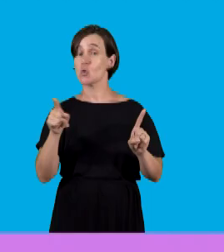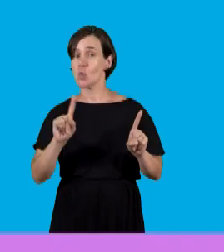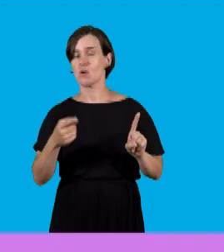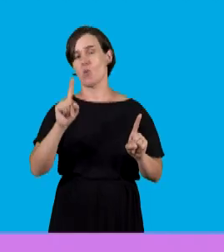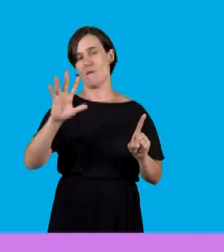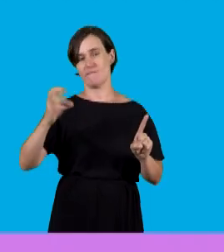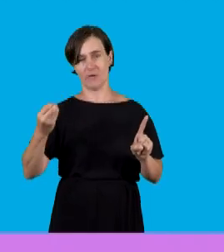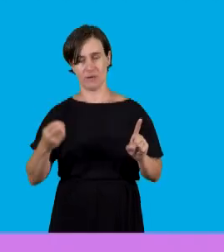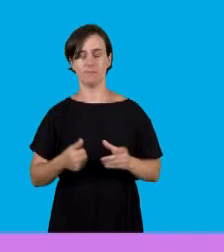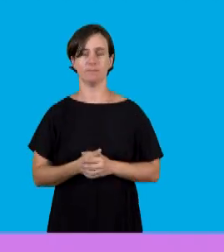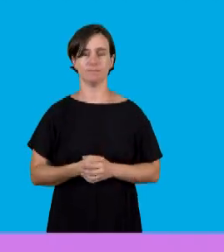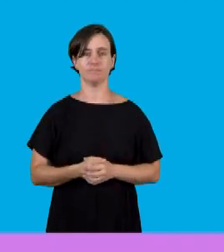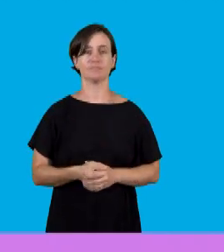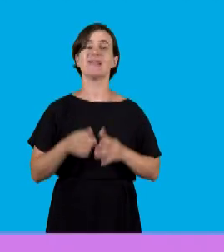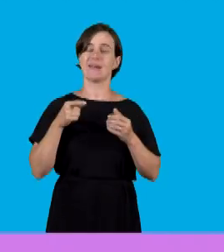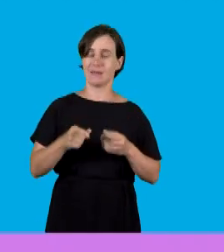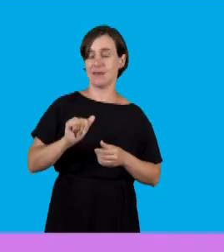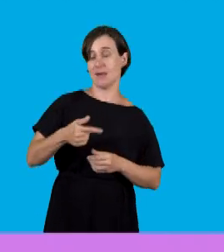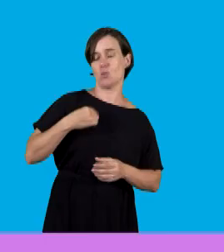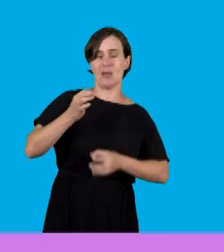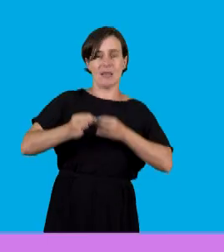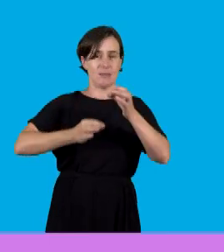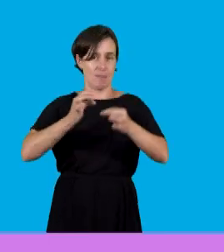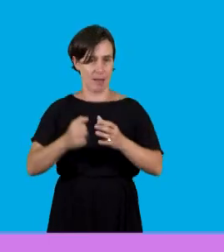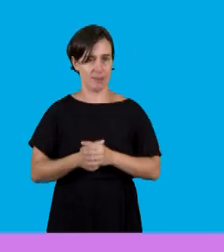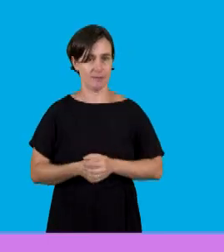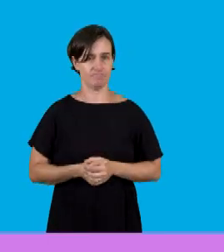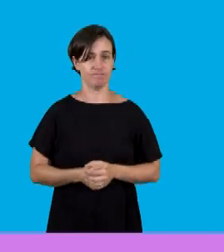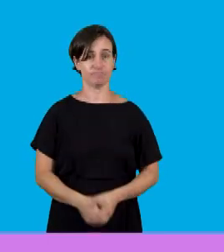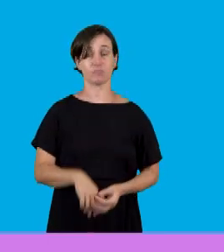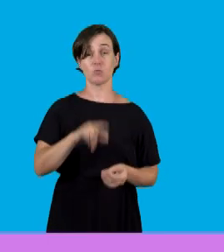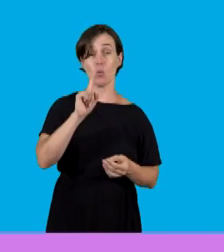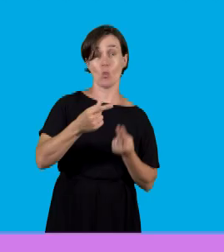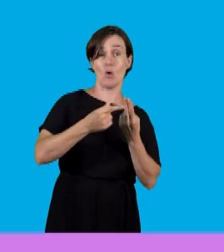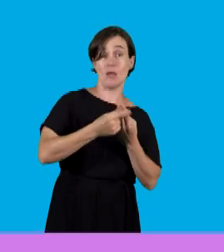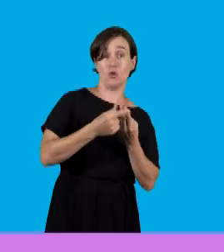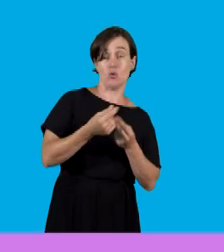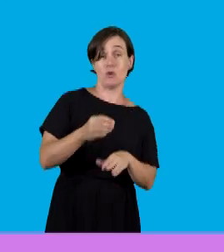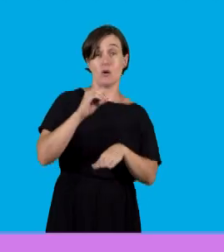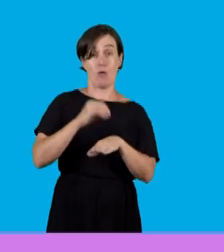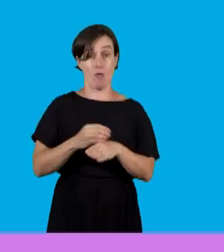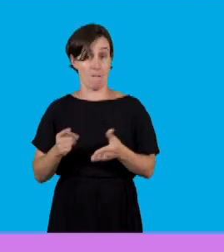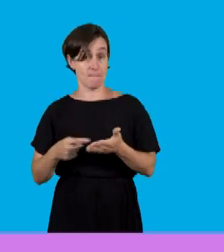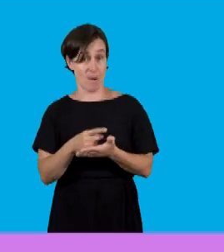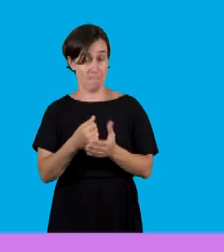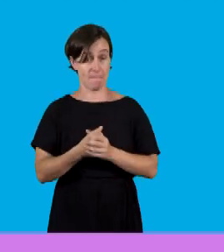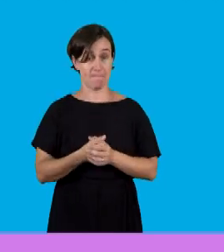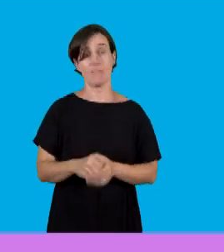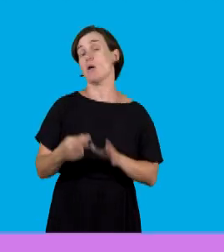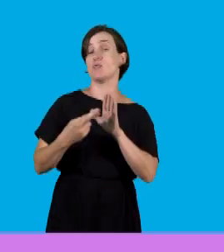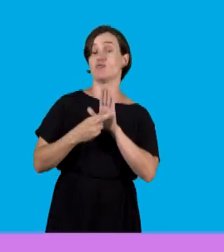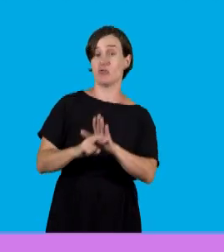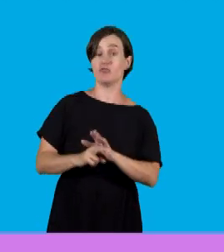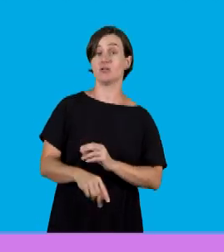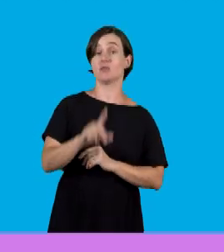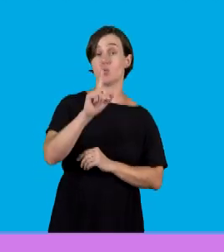300 divided by 2 is to 150. Then we explain it. Then we'll say 1 unit on